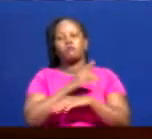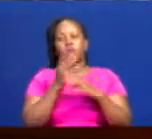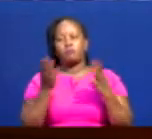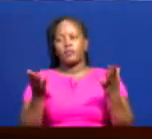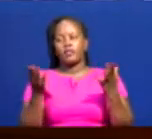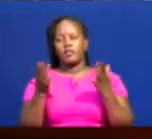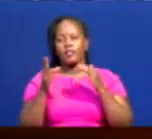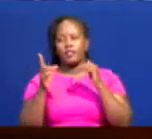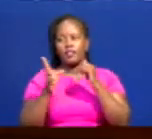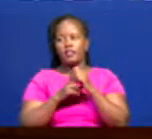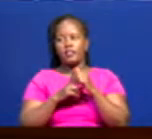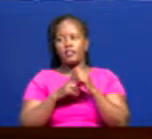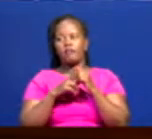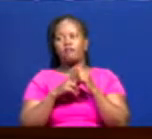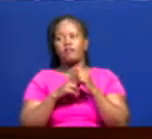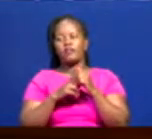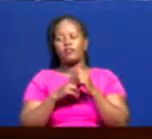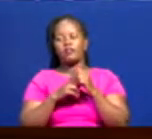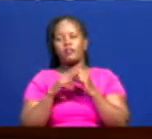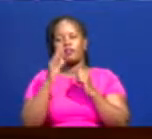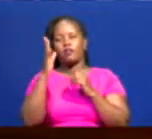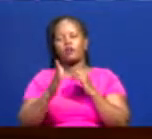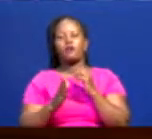the 7th of September 2023.